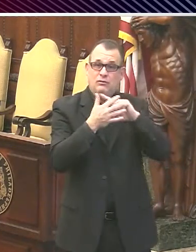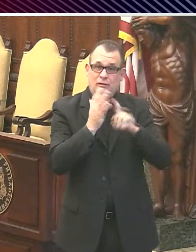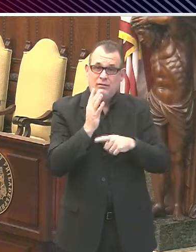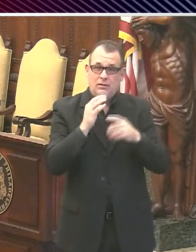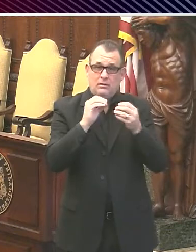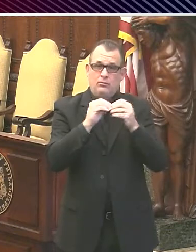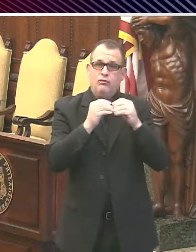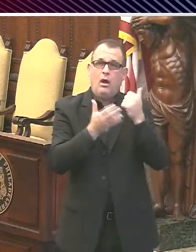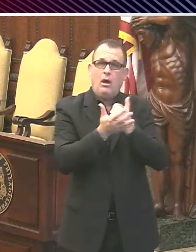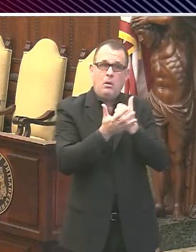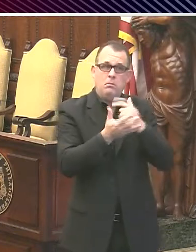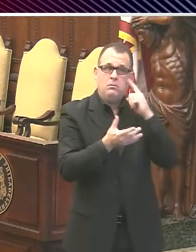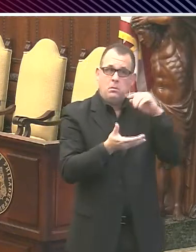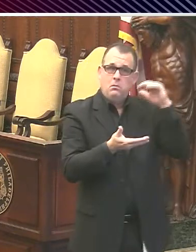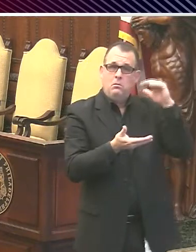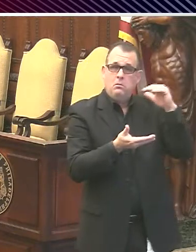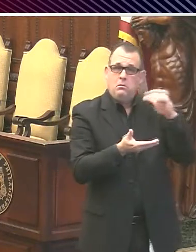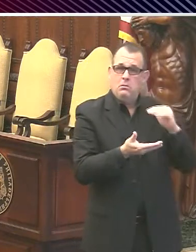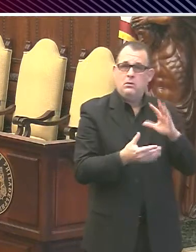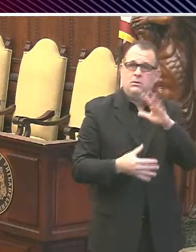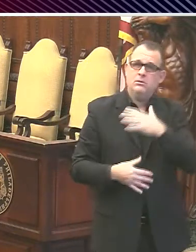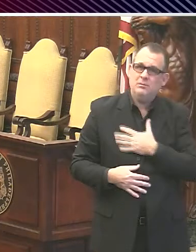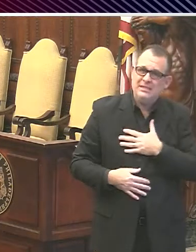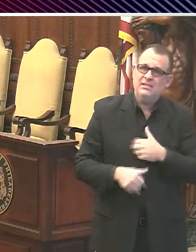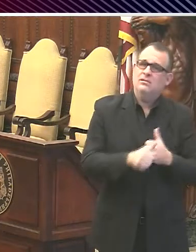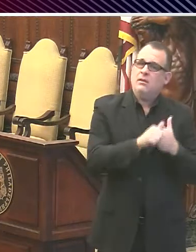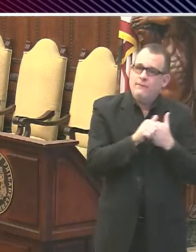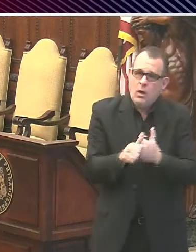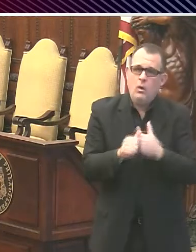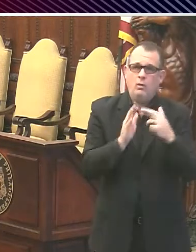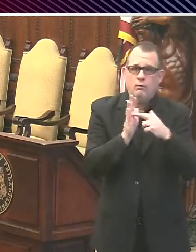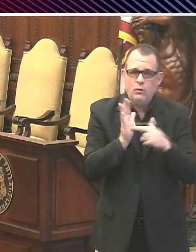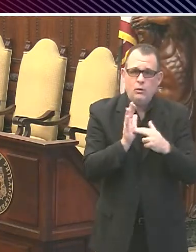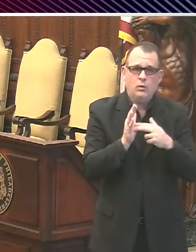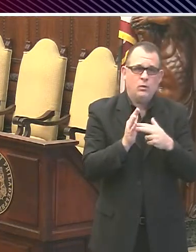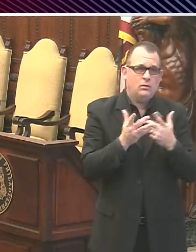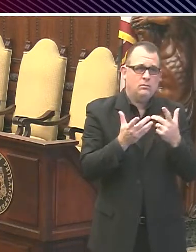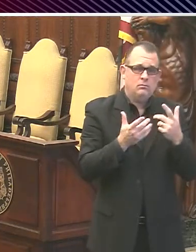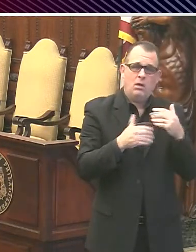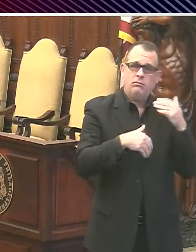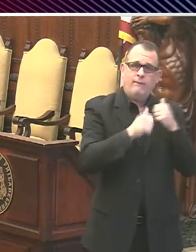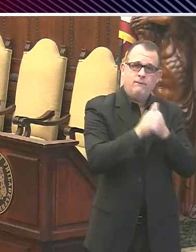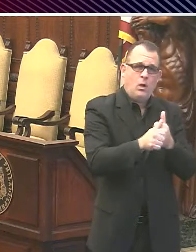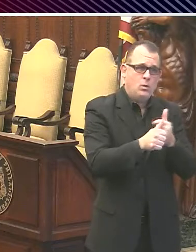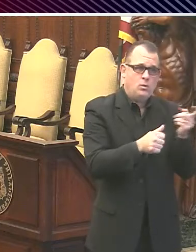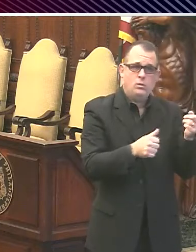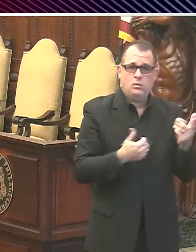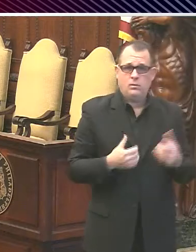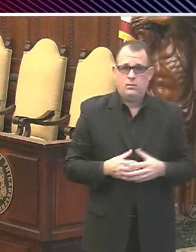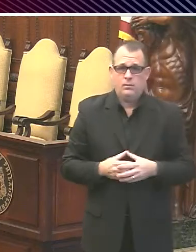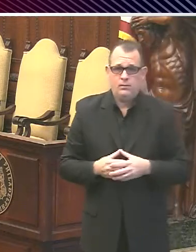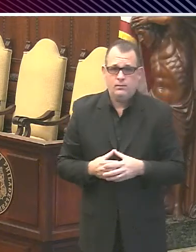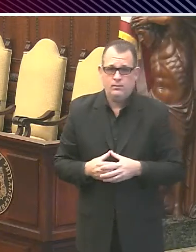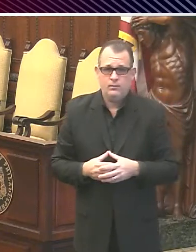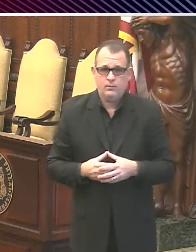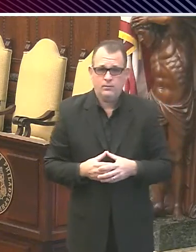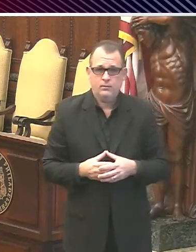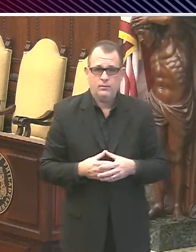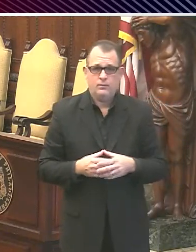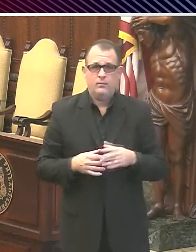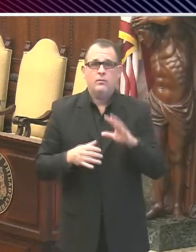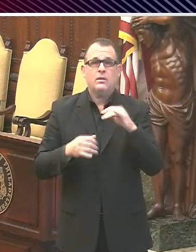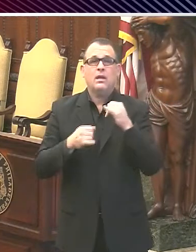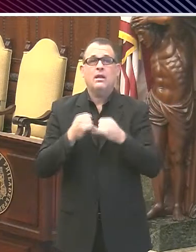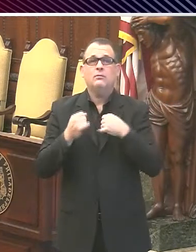them seriously, to follow the rules and follow the recommendations. Now, let me end on a little more hopeful note about vaccination.